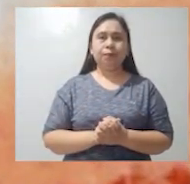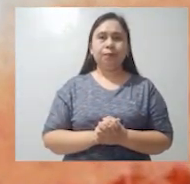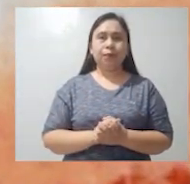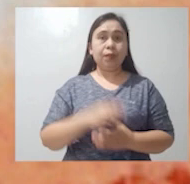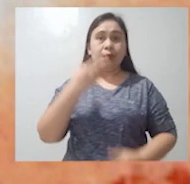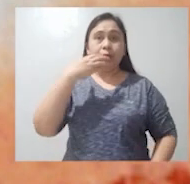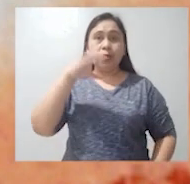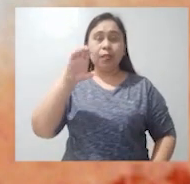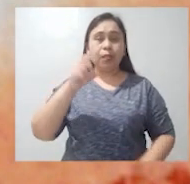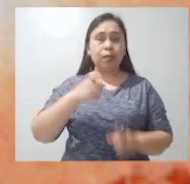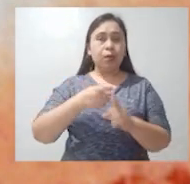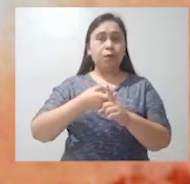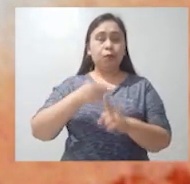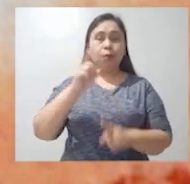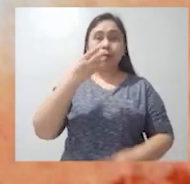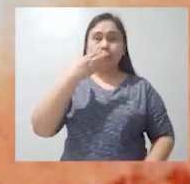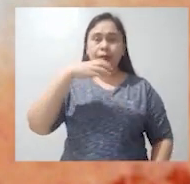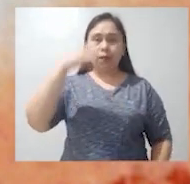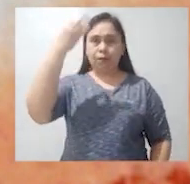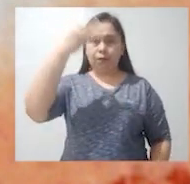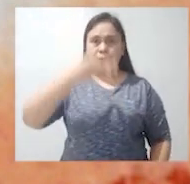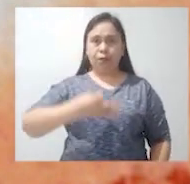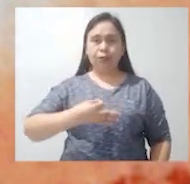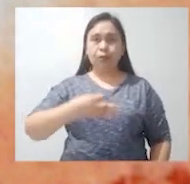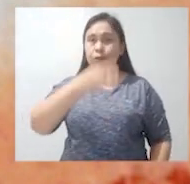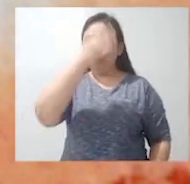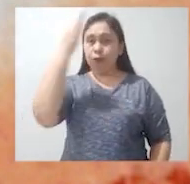Heat from the sun warming your face.